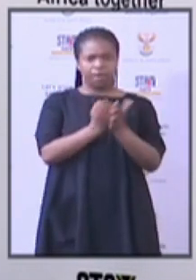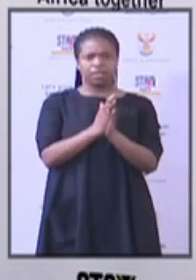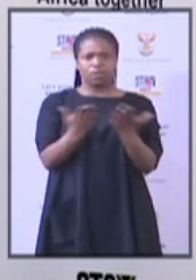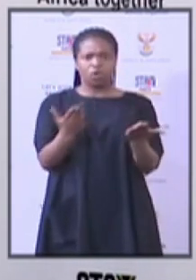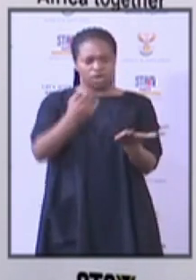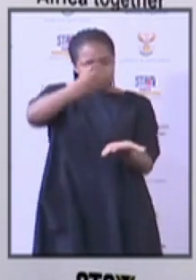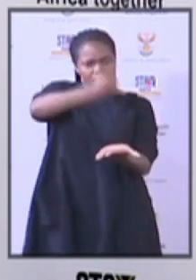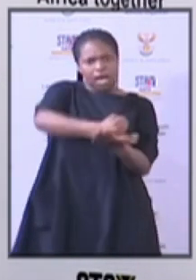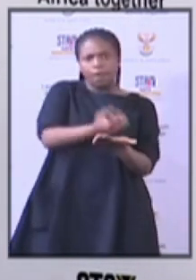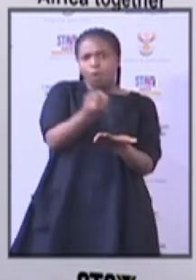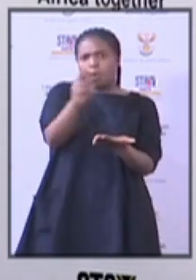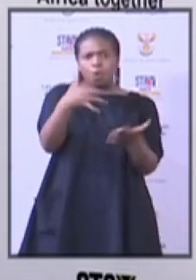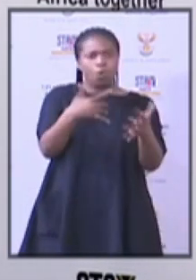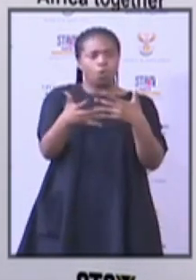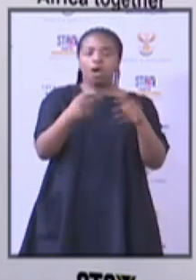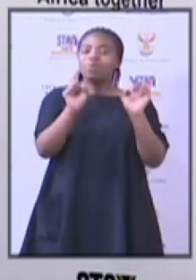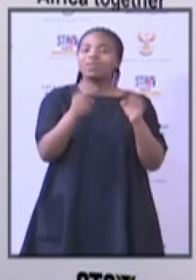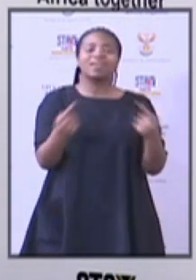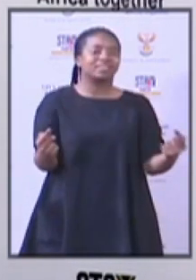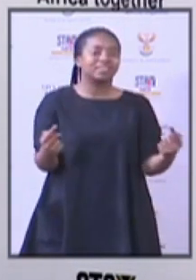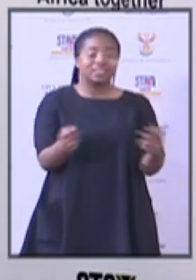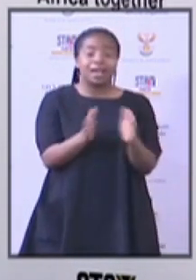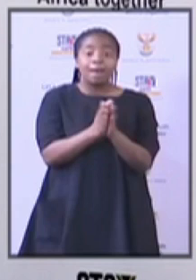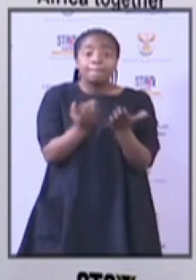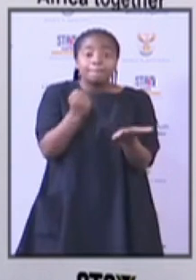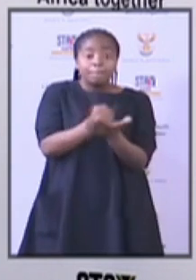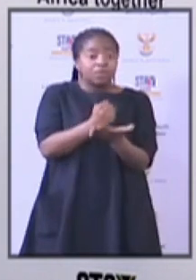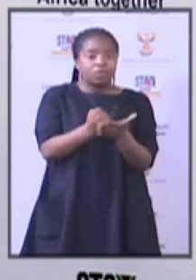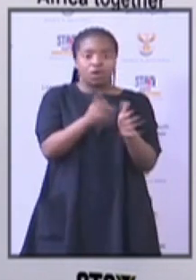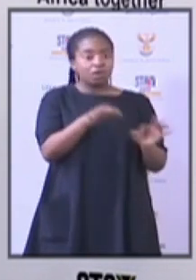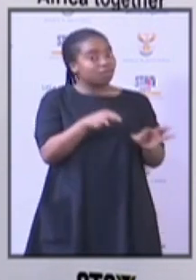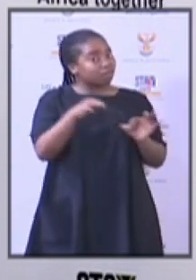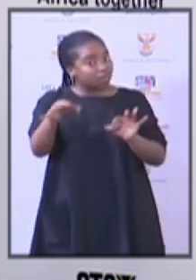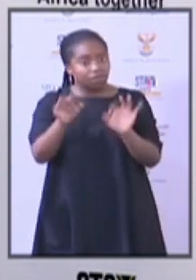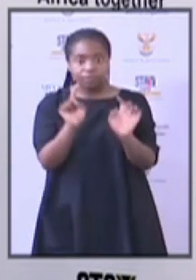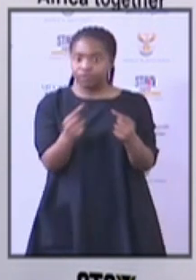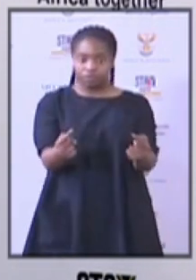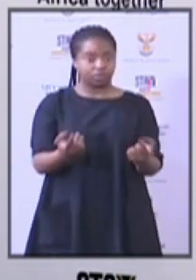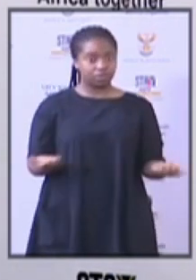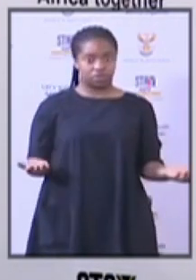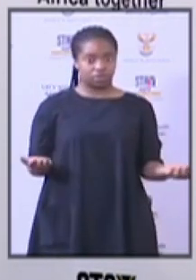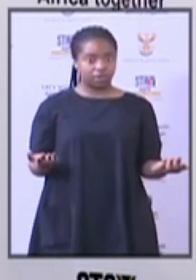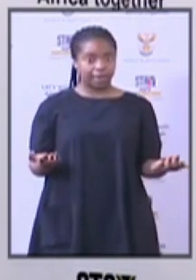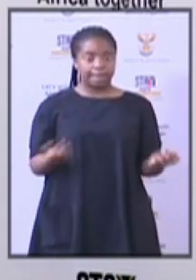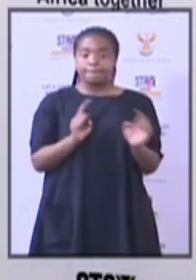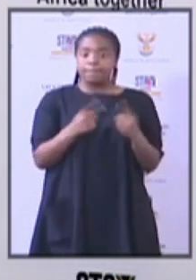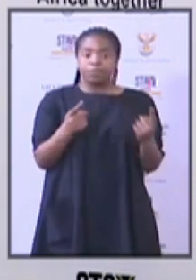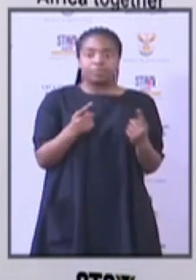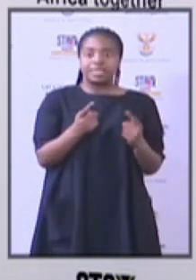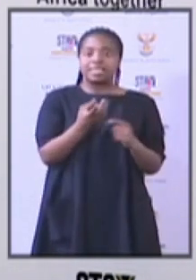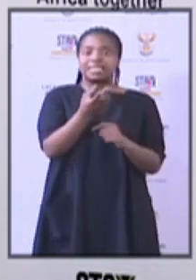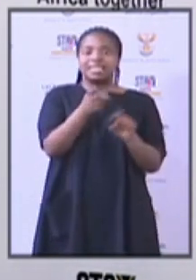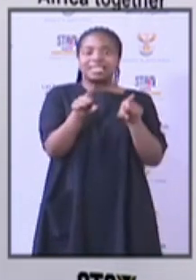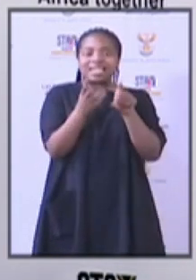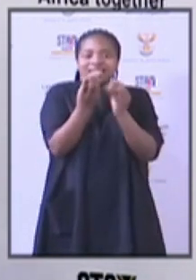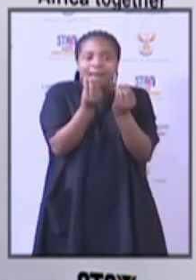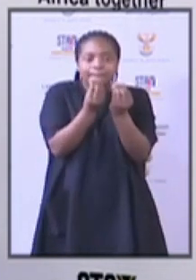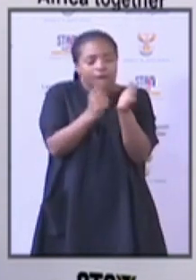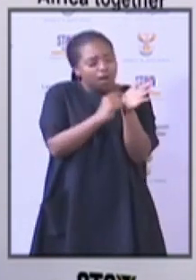a stamp or whoever. Passports are never extended. Passports We never issue the same number